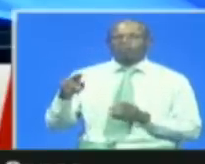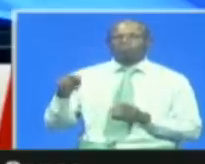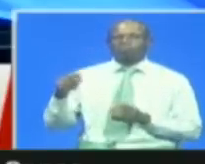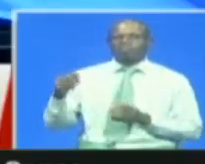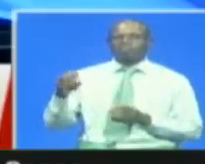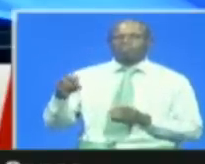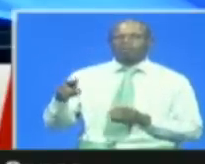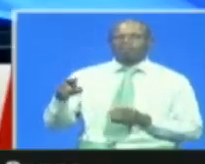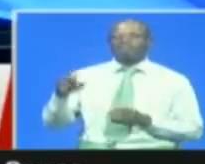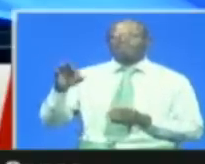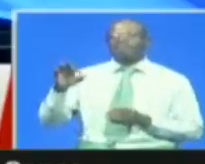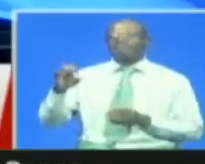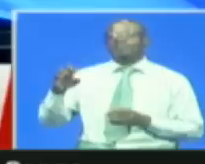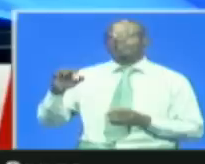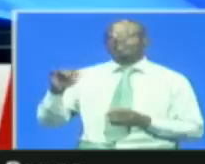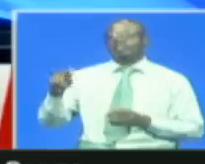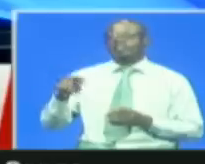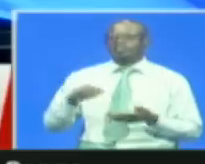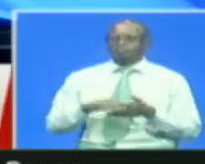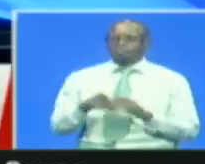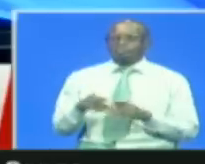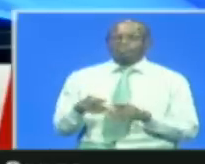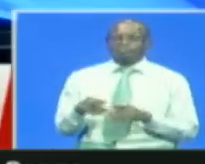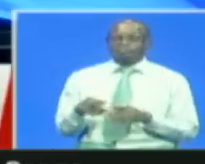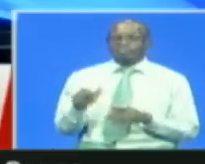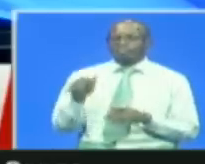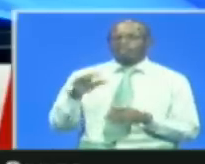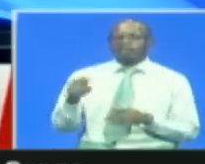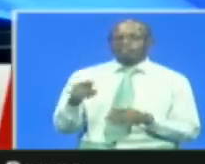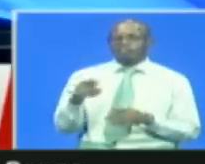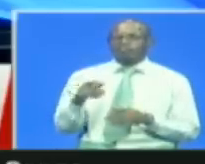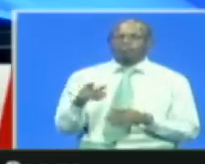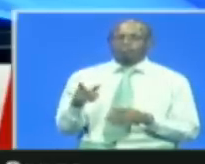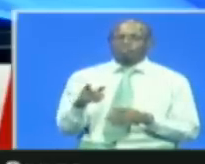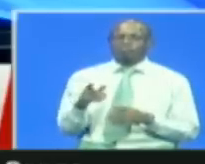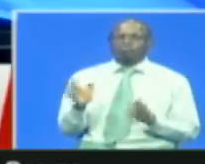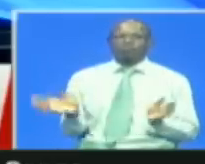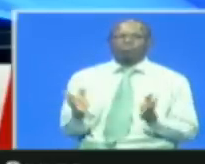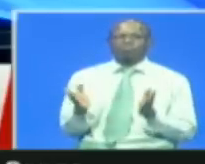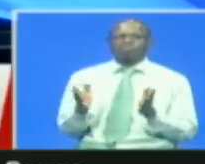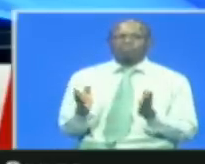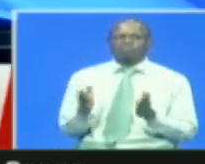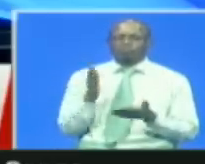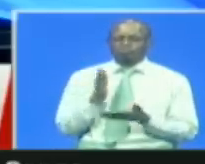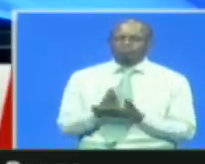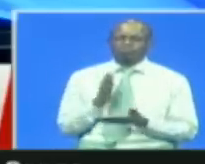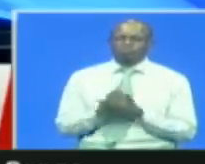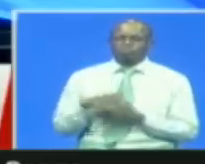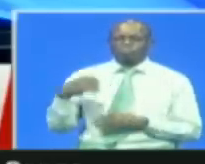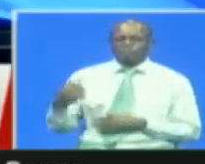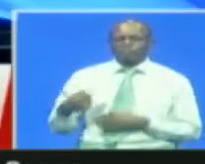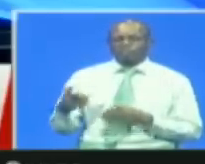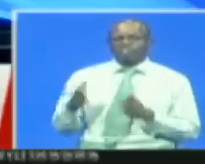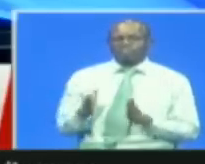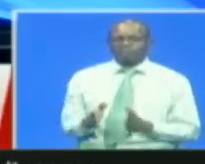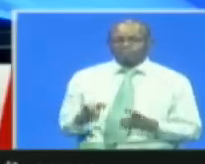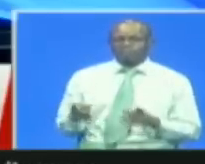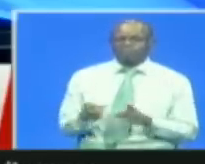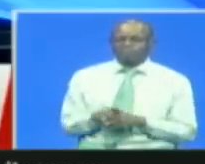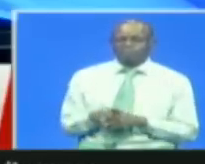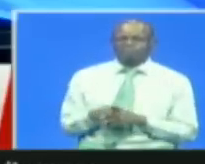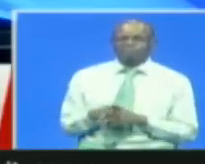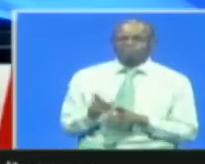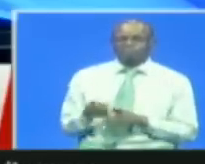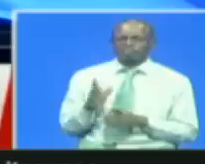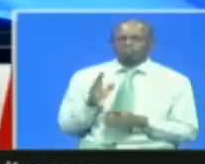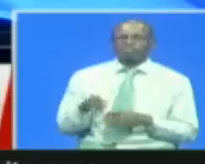act will seek to not only fight illicit trade, but also promote genuine manufacturers. The amendments aim to provide more